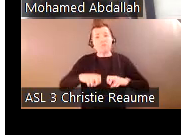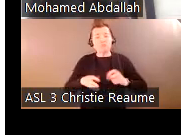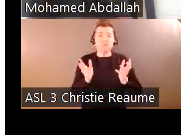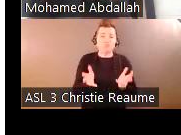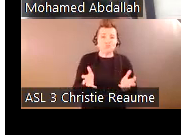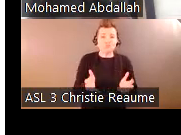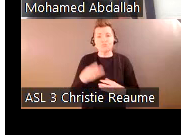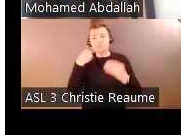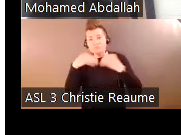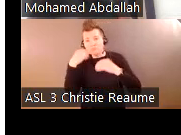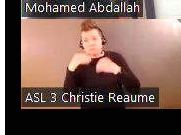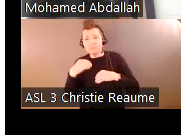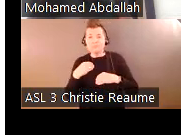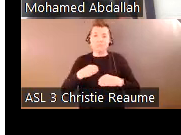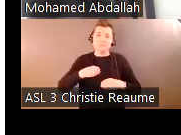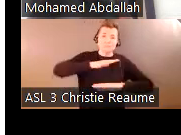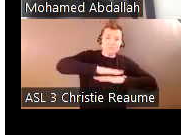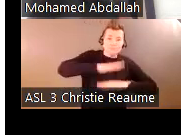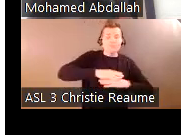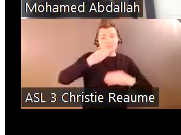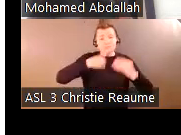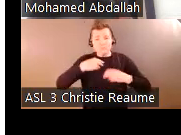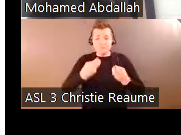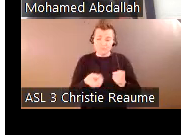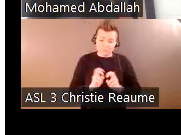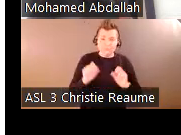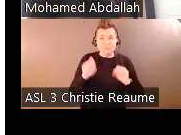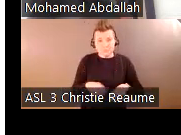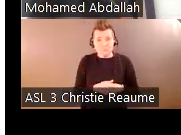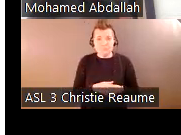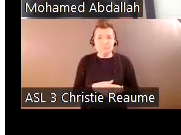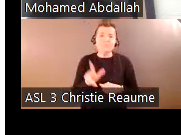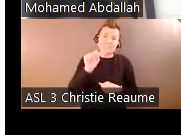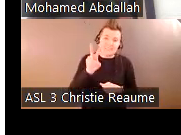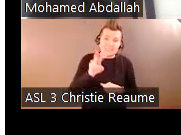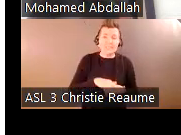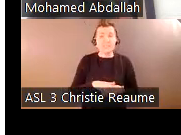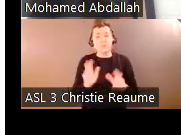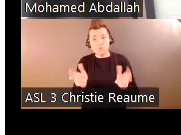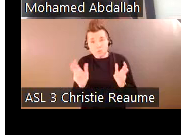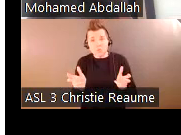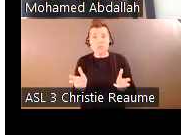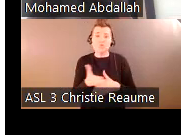dining area there. They have access to entertainment and TV and computers in the common areas.